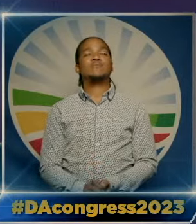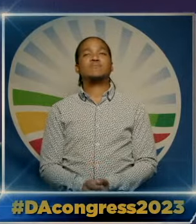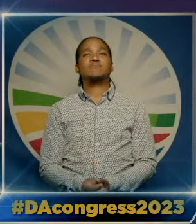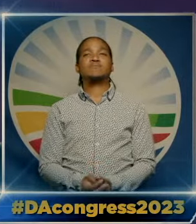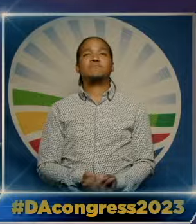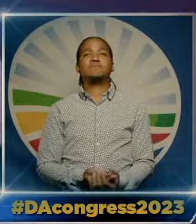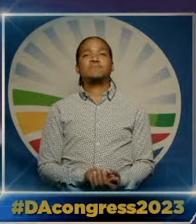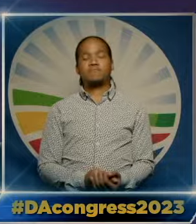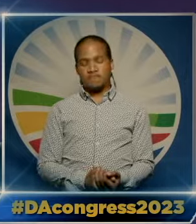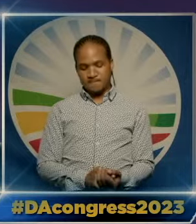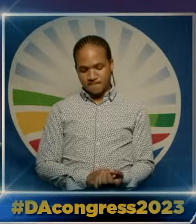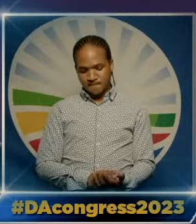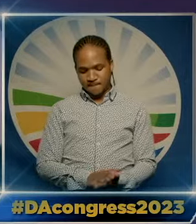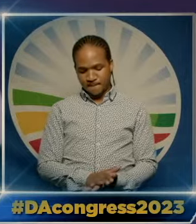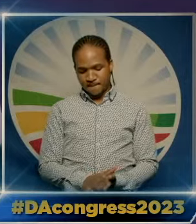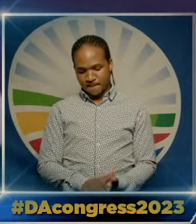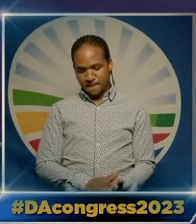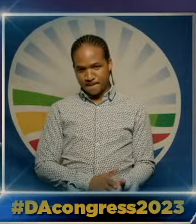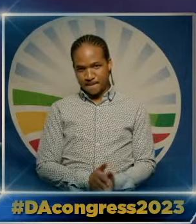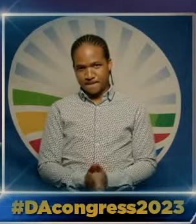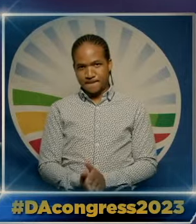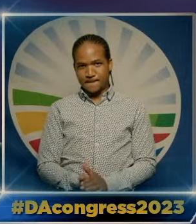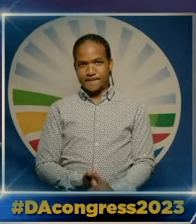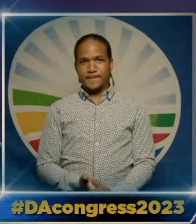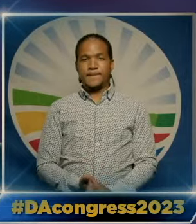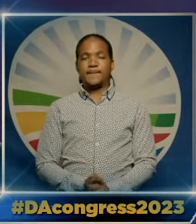own rules, nothing could get to me.